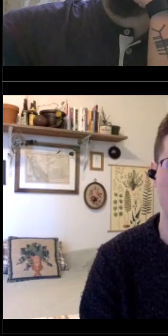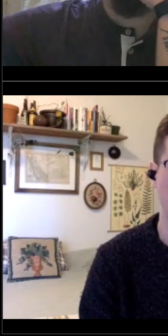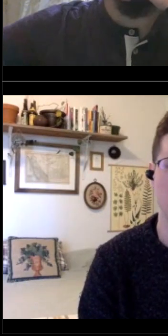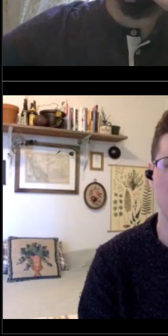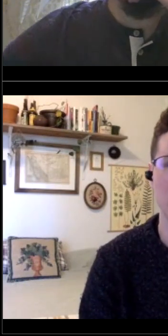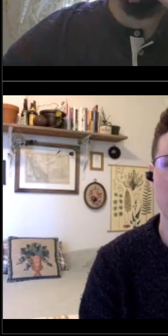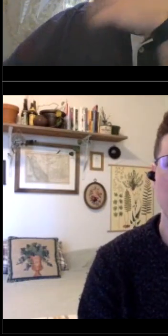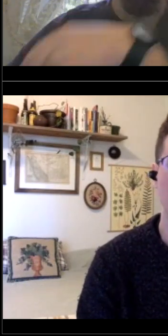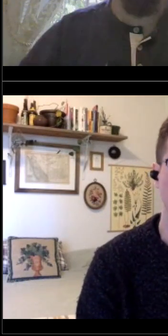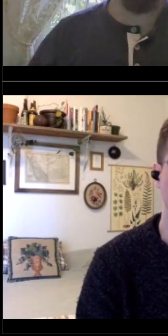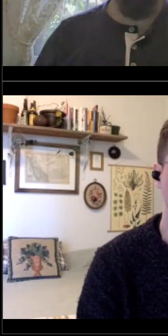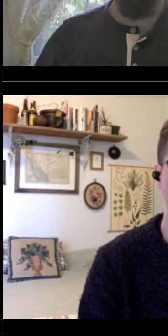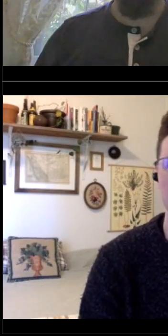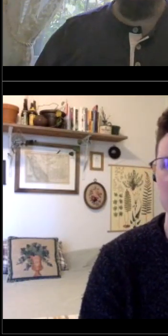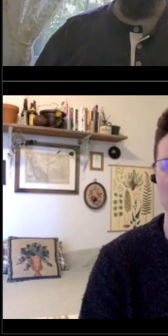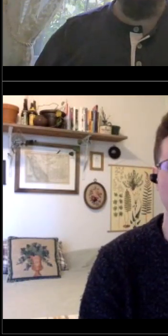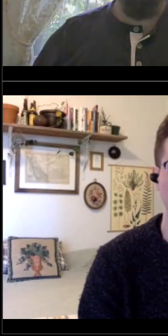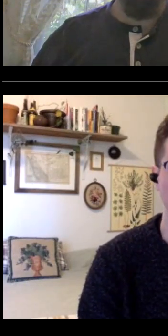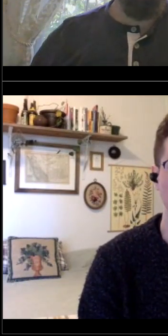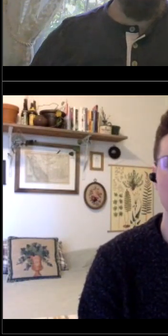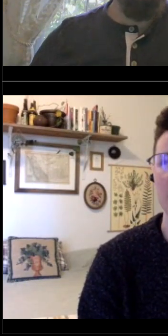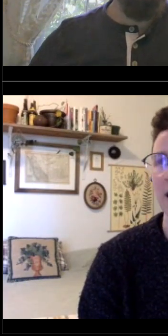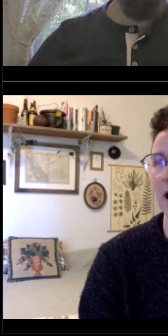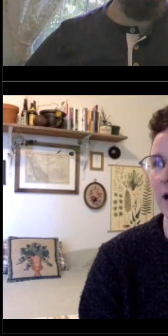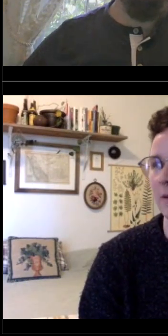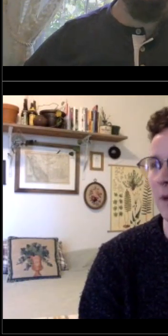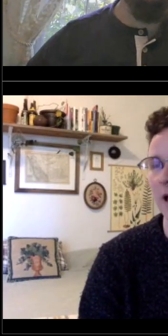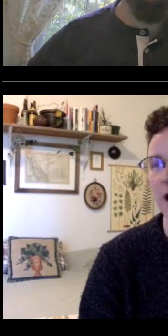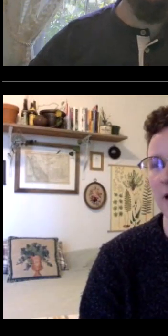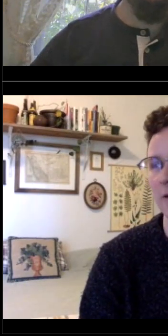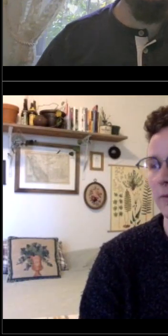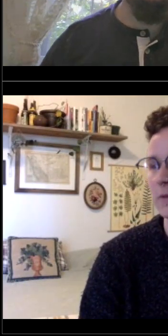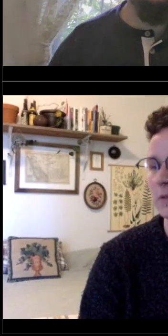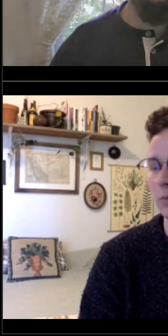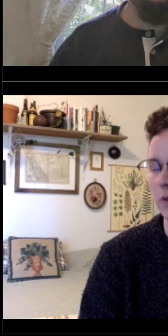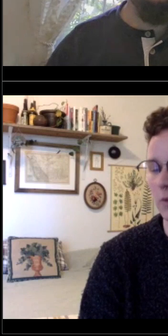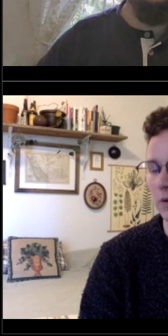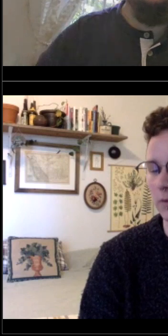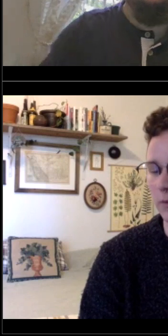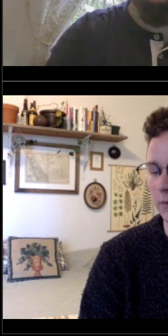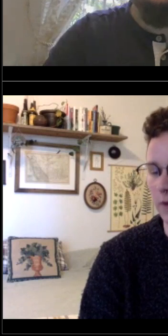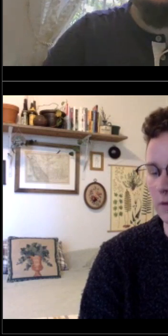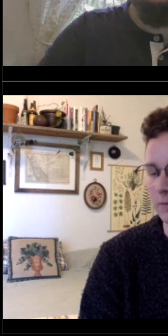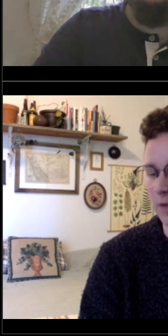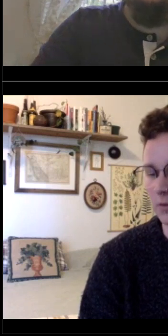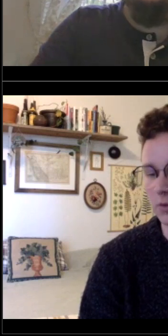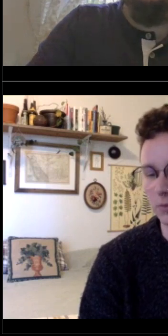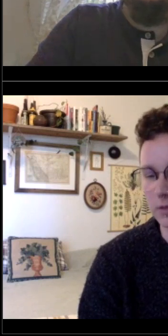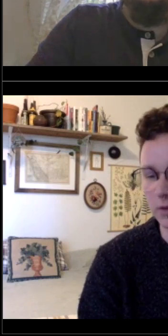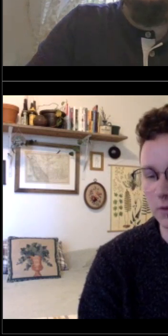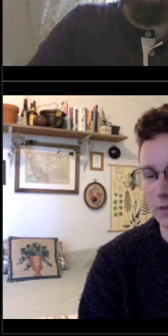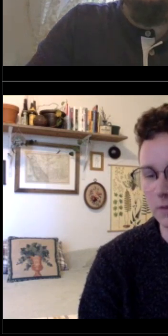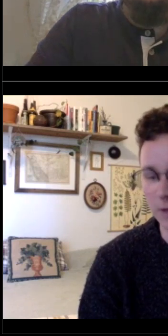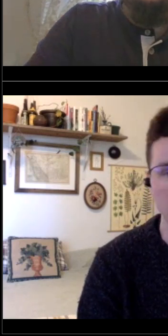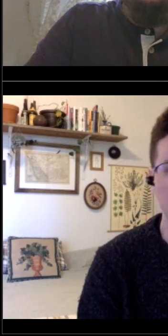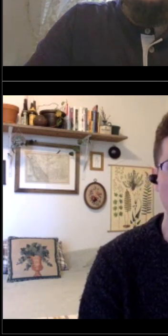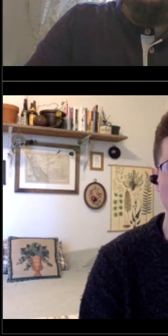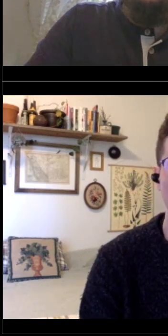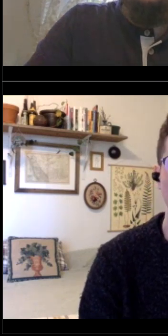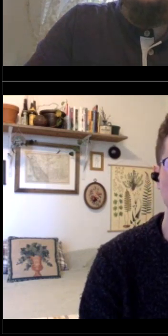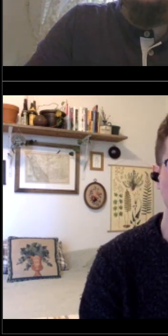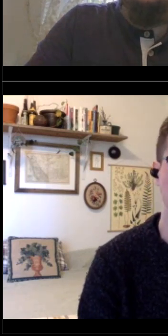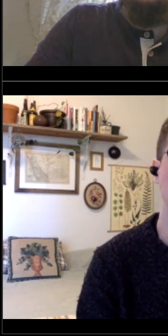private if you have to. That's totally fine. I have some really wonderful friends of mine who told me a story once about